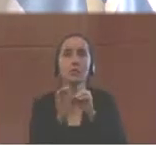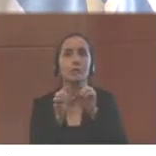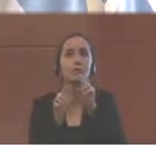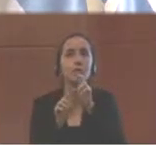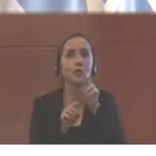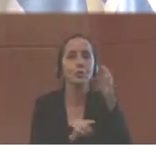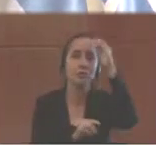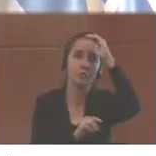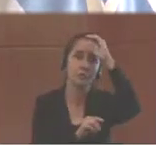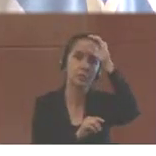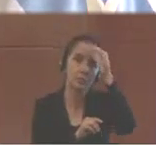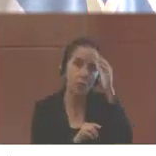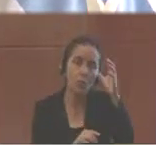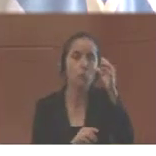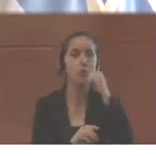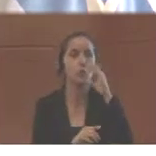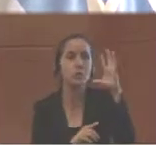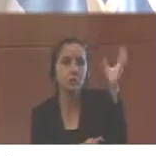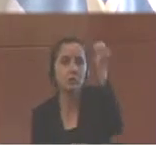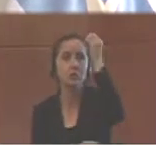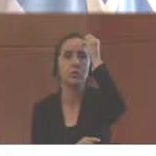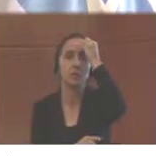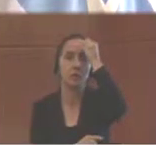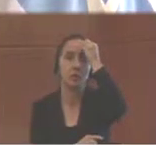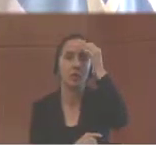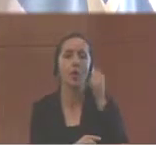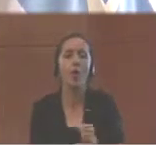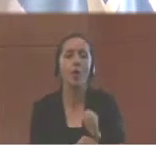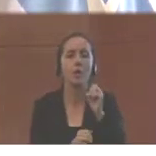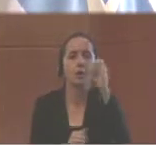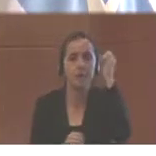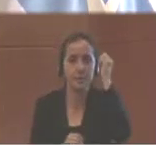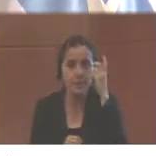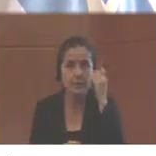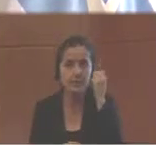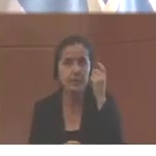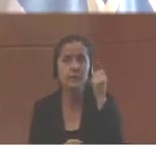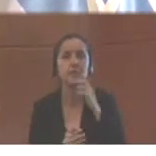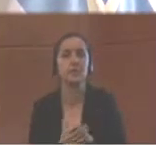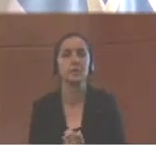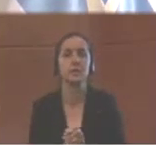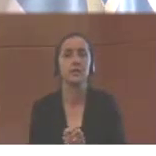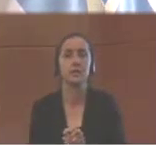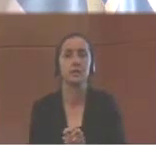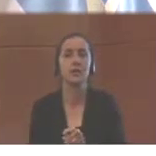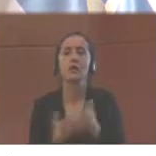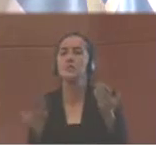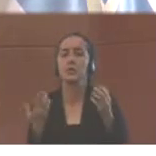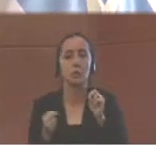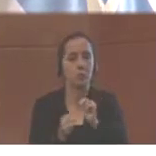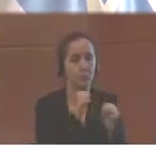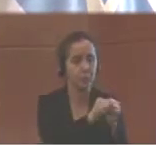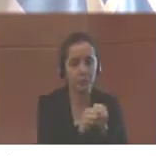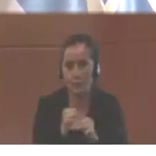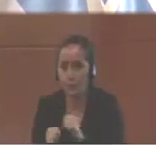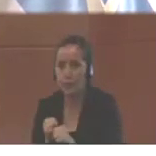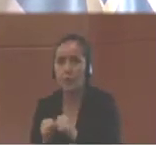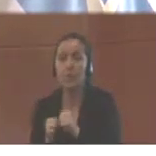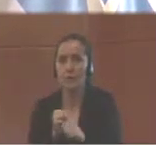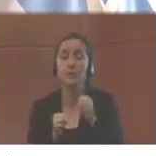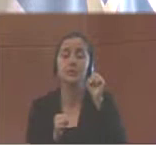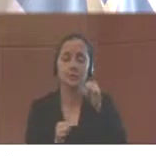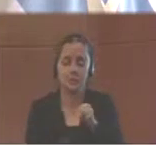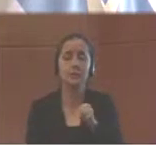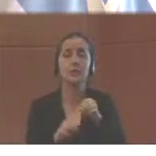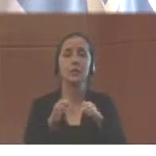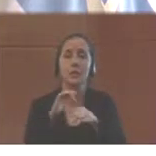And this, of course, I believe also requires the understanding of our allies. We